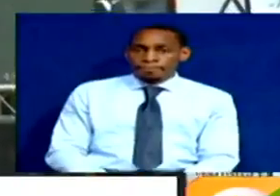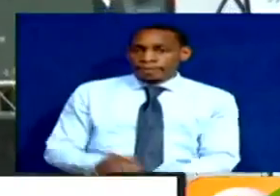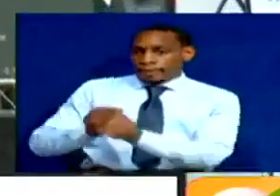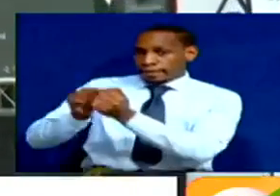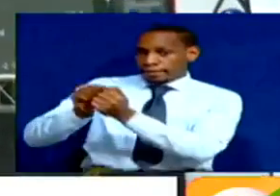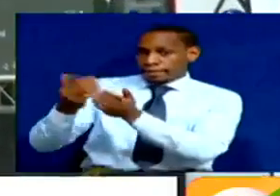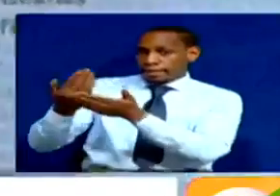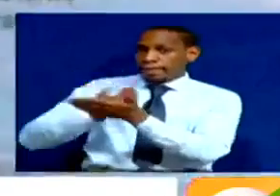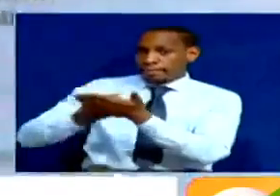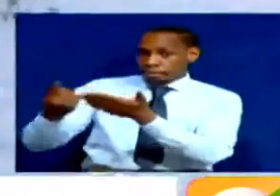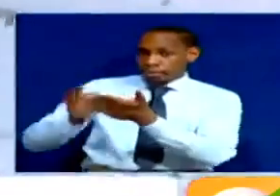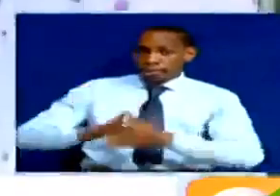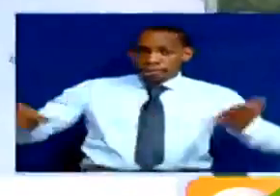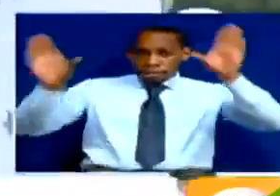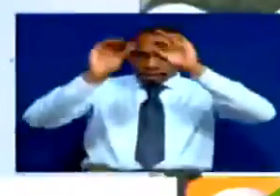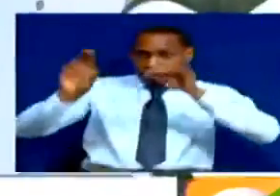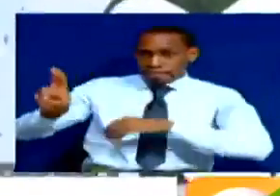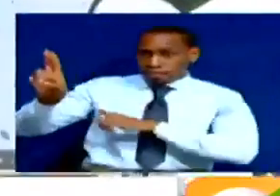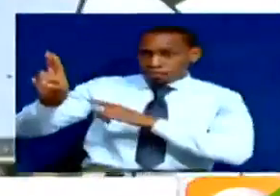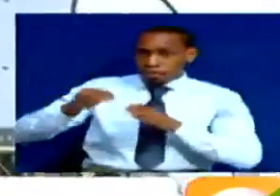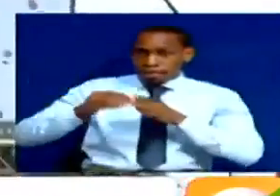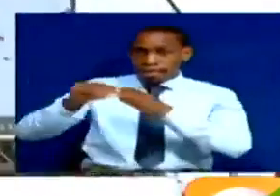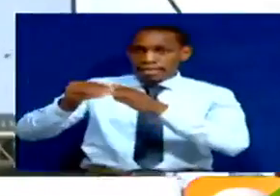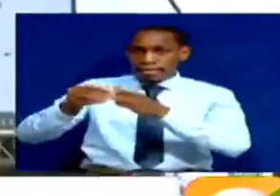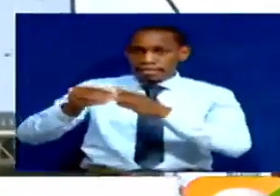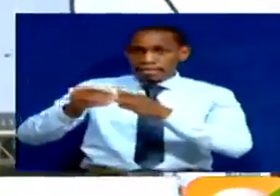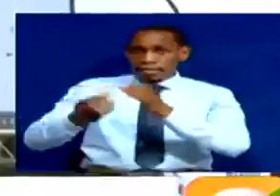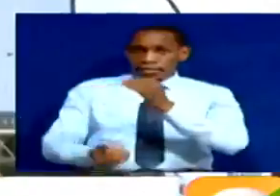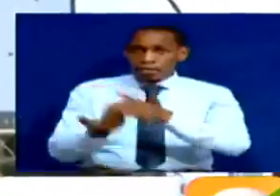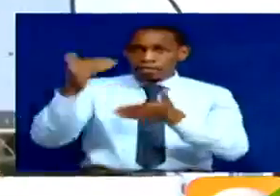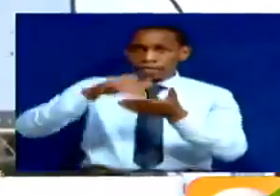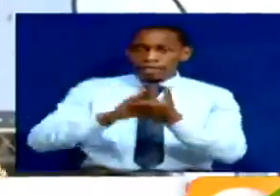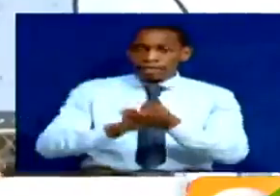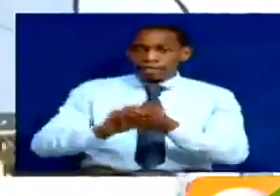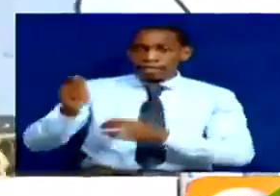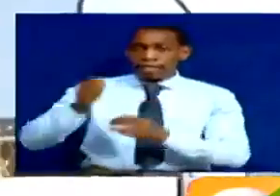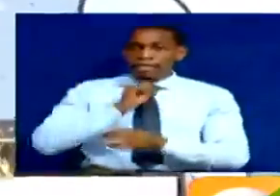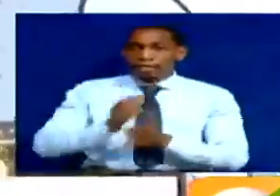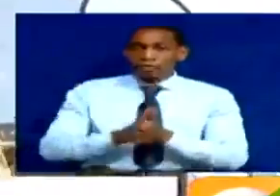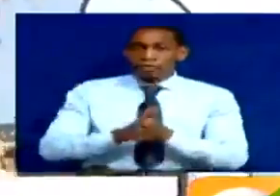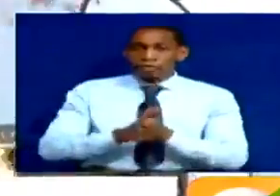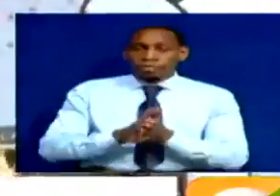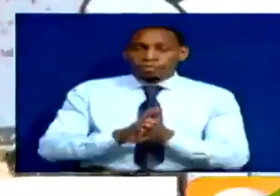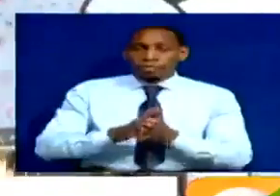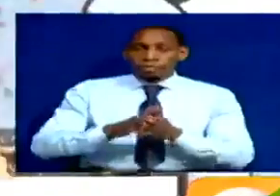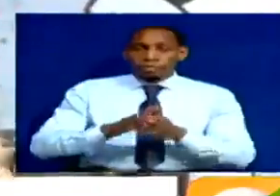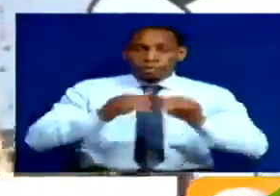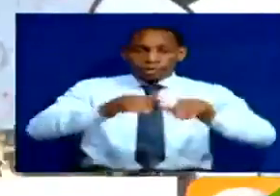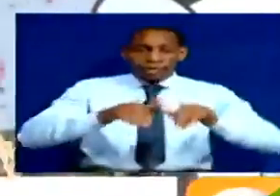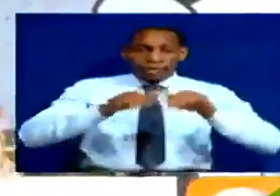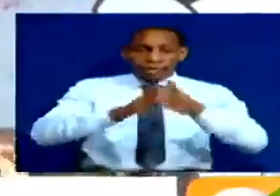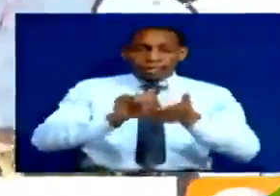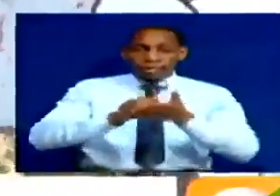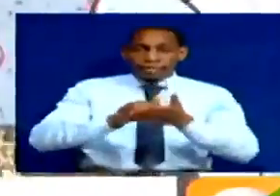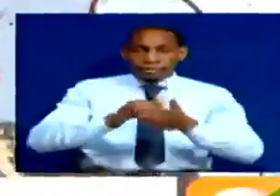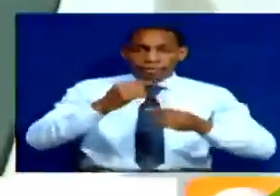On Friday last week, President Uhuru Kenyatta presided over the relaunch of the country's oldest agricultural platform, which existed